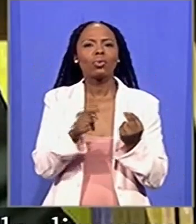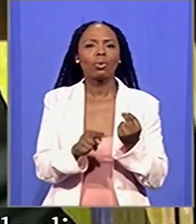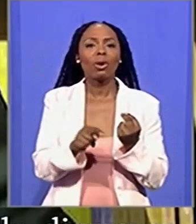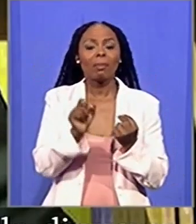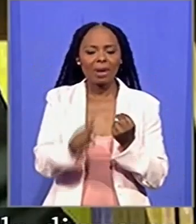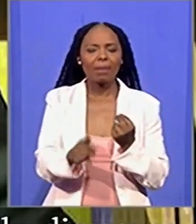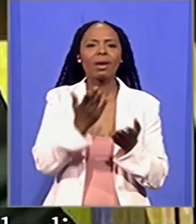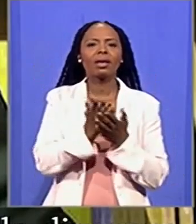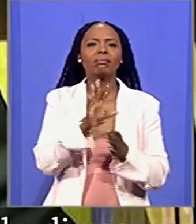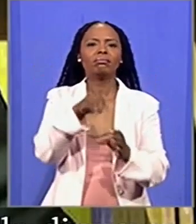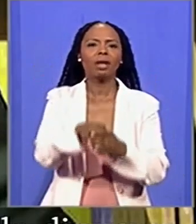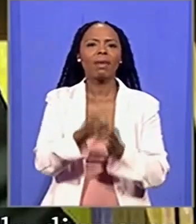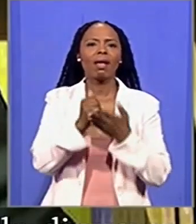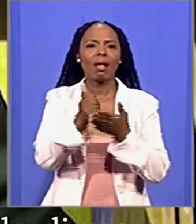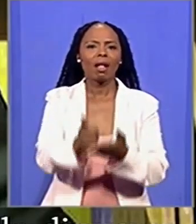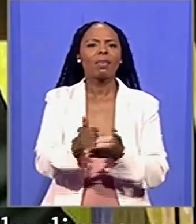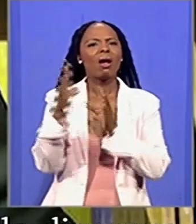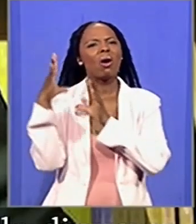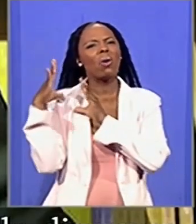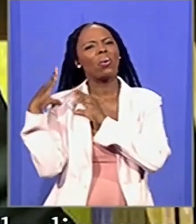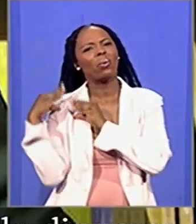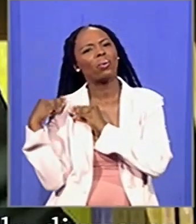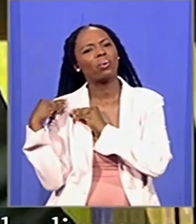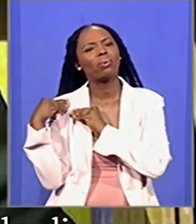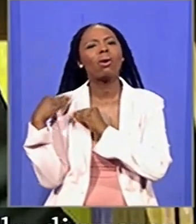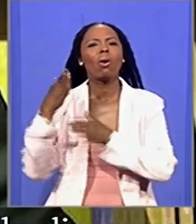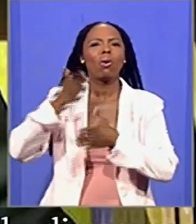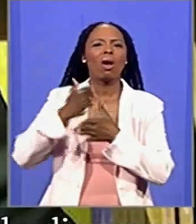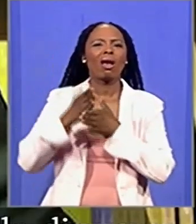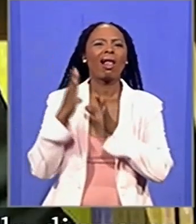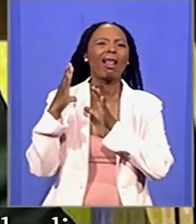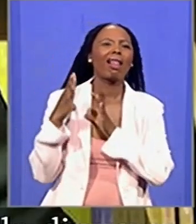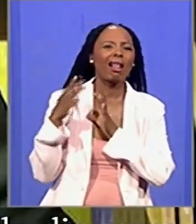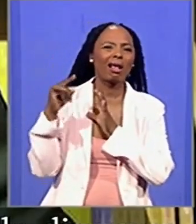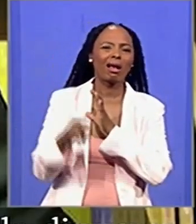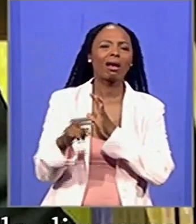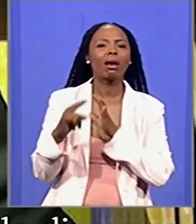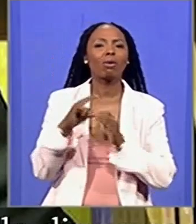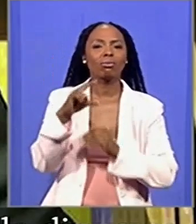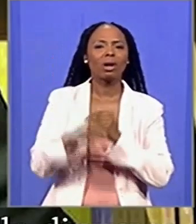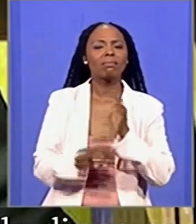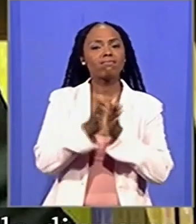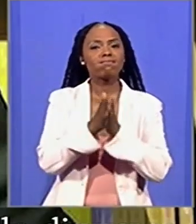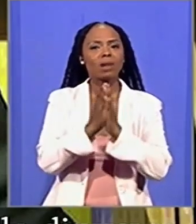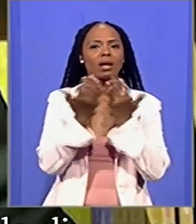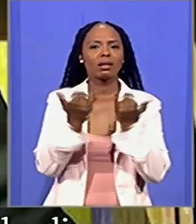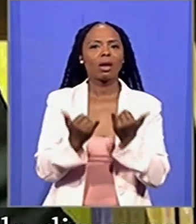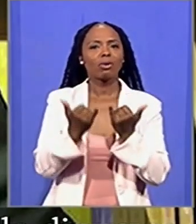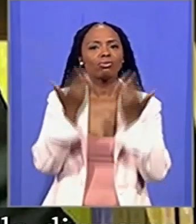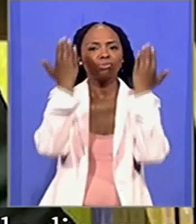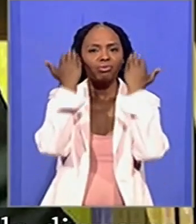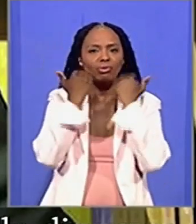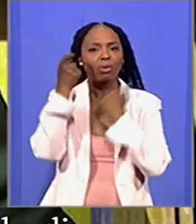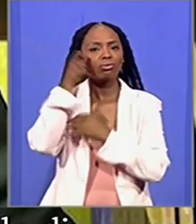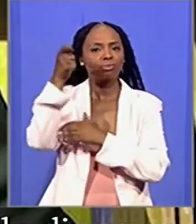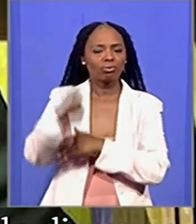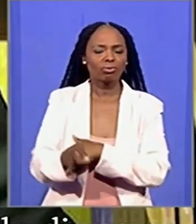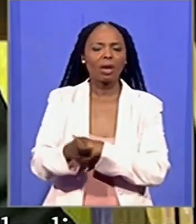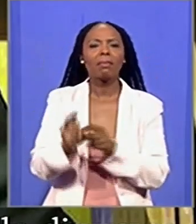in terms of decongesting court rolls. And conference urged judicial leadership to